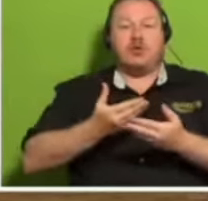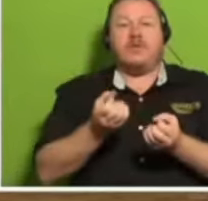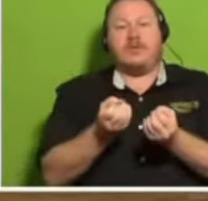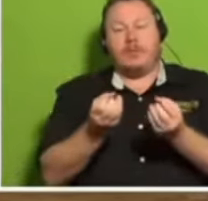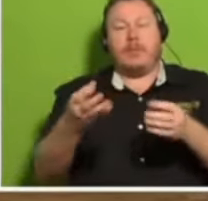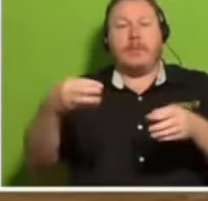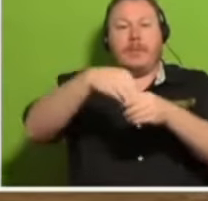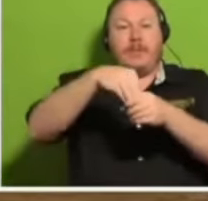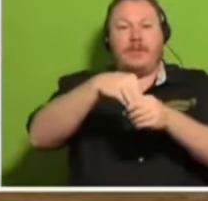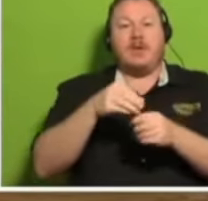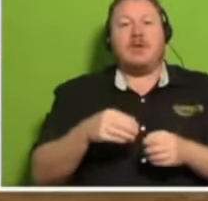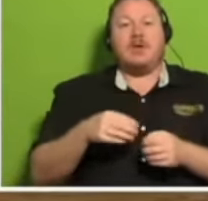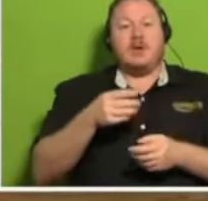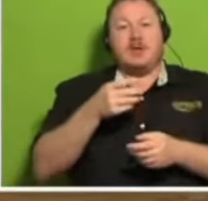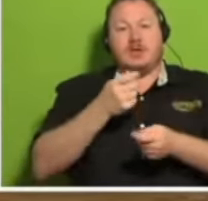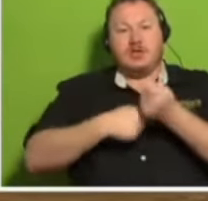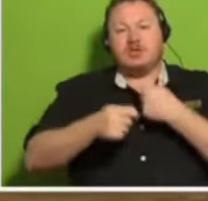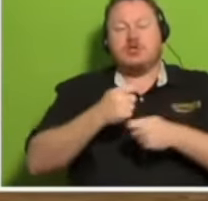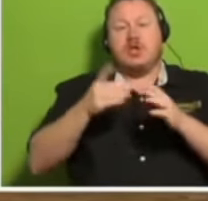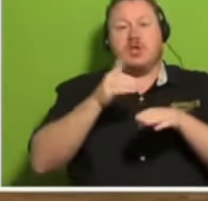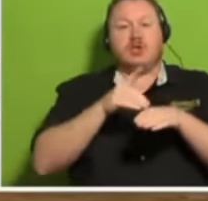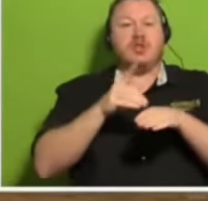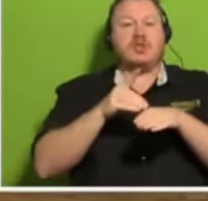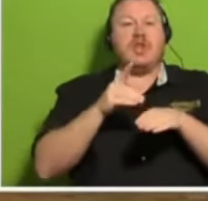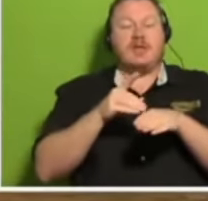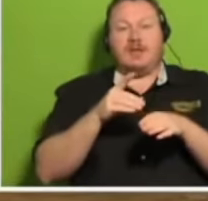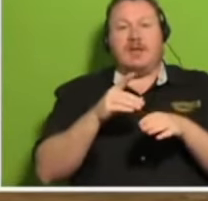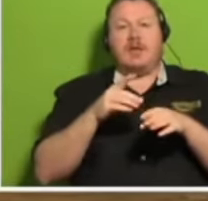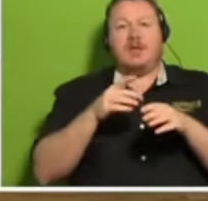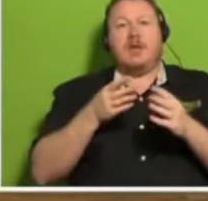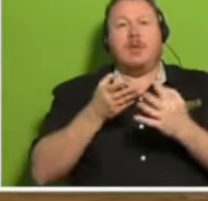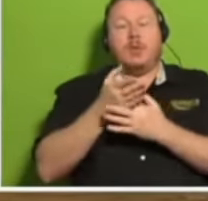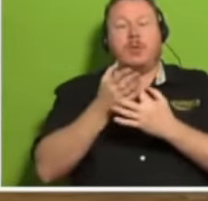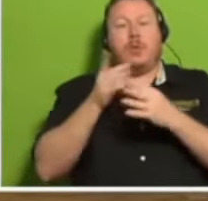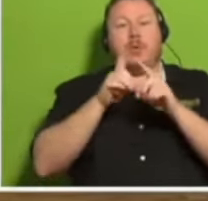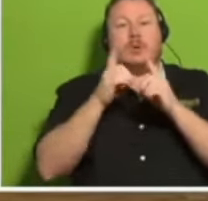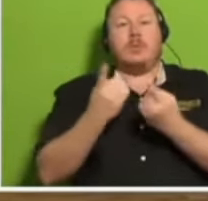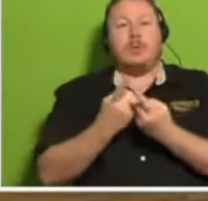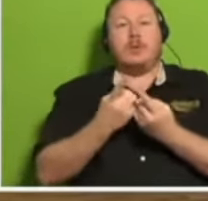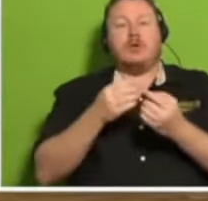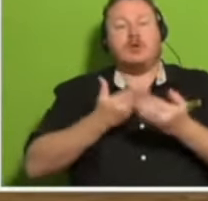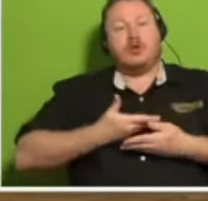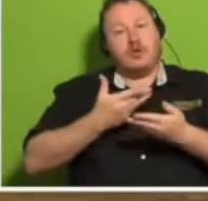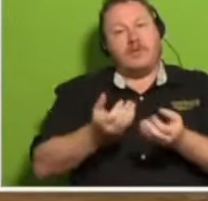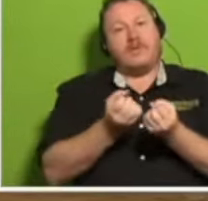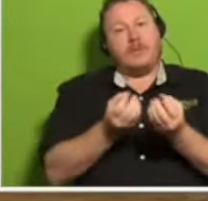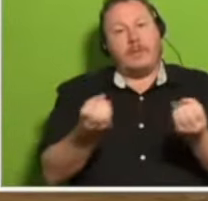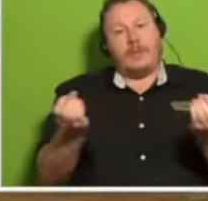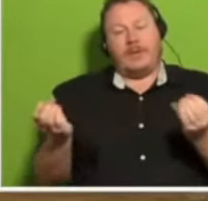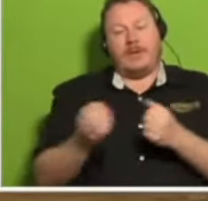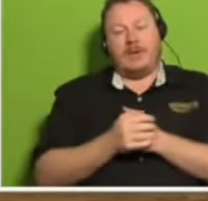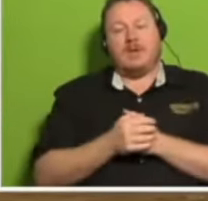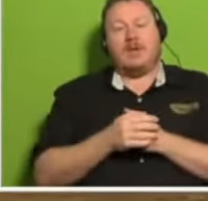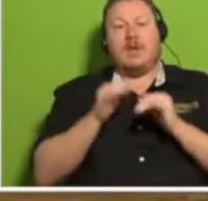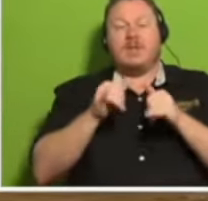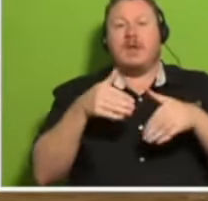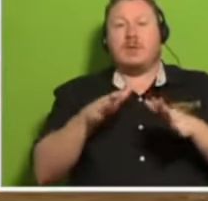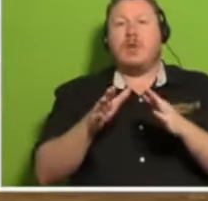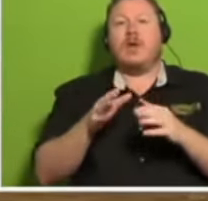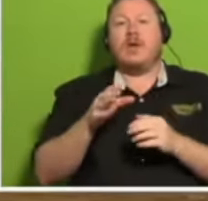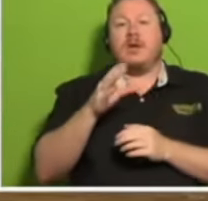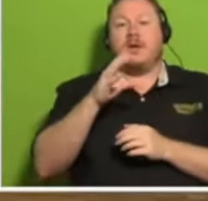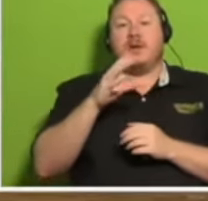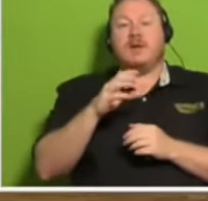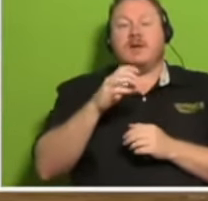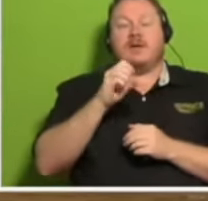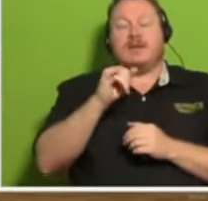seamless exchange of data across departments for effective and efficient delivery of services. To this end, CETA launched